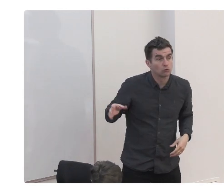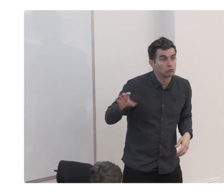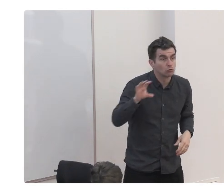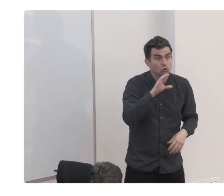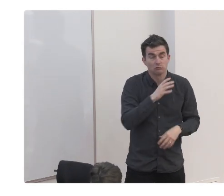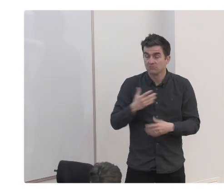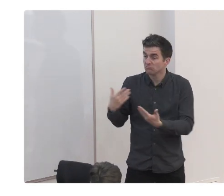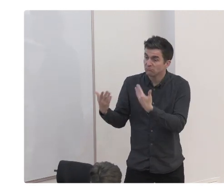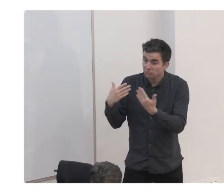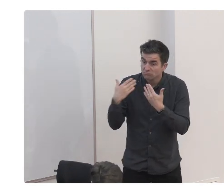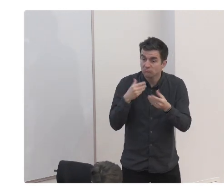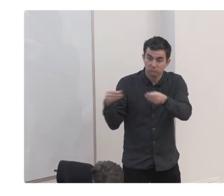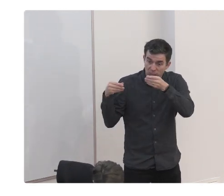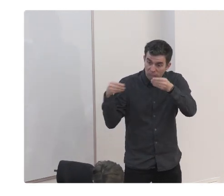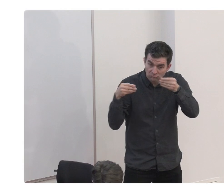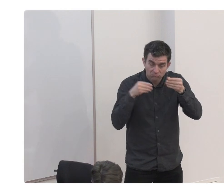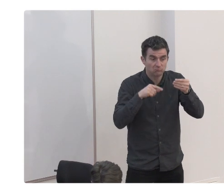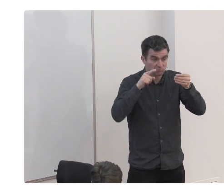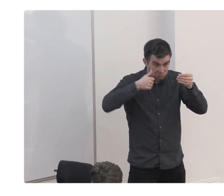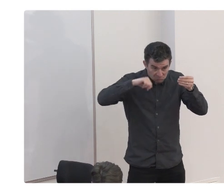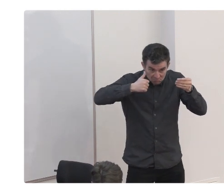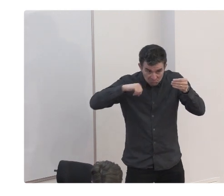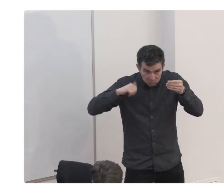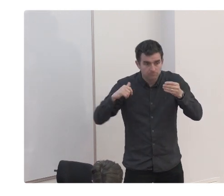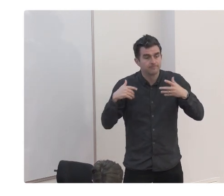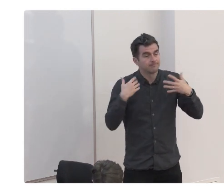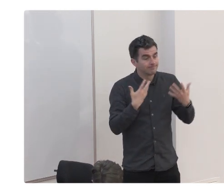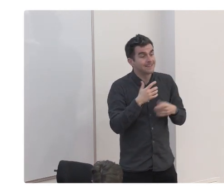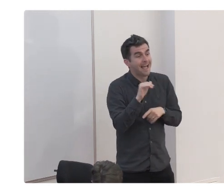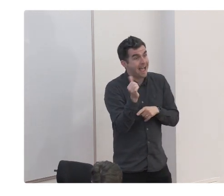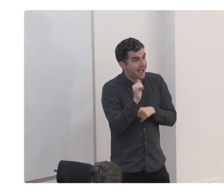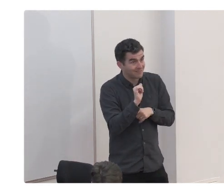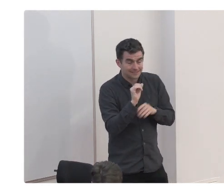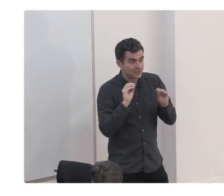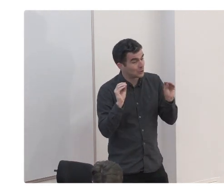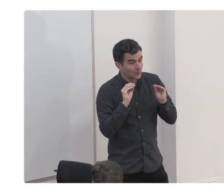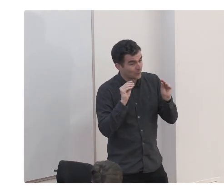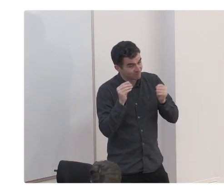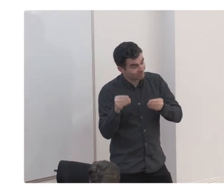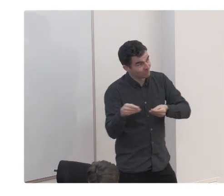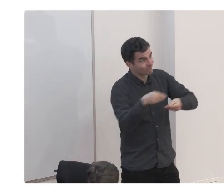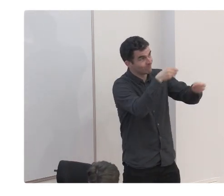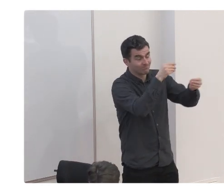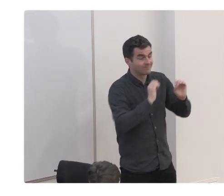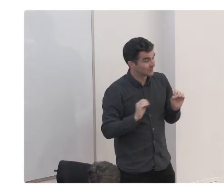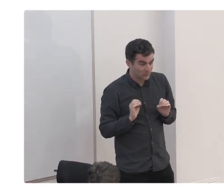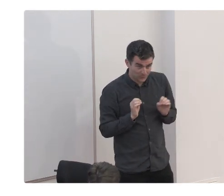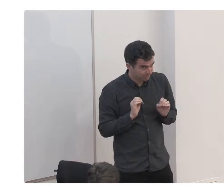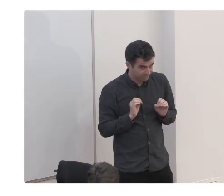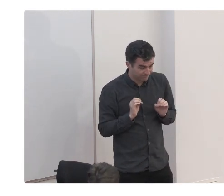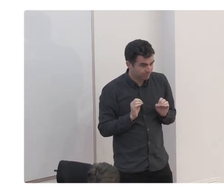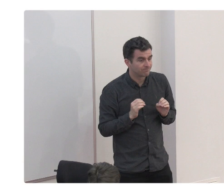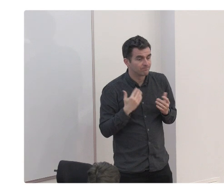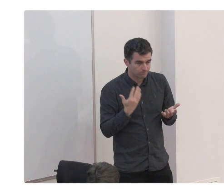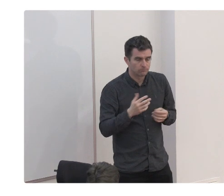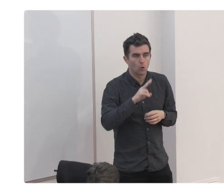2019, we tried to go to the Foreign Ministry of Afghanistan or different Ministry of Afghanistan, former government, and